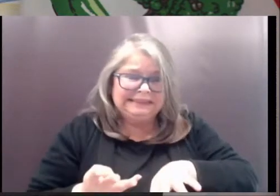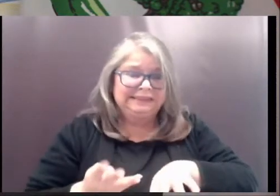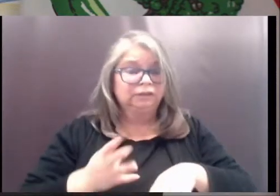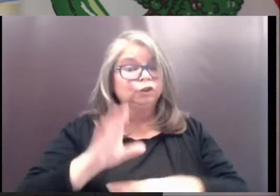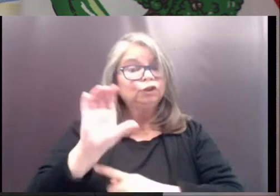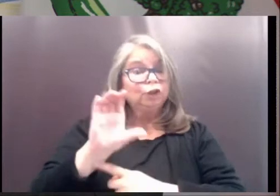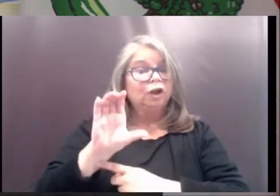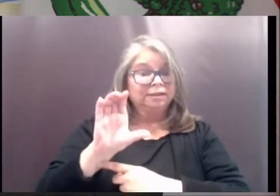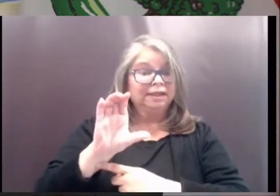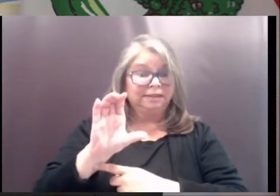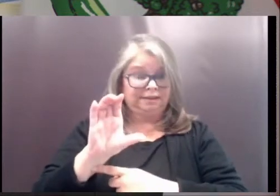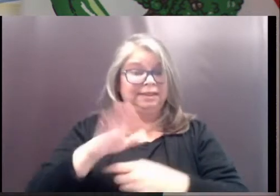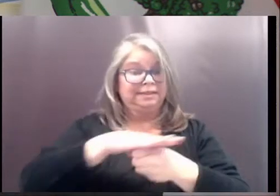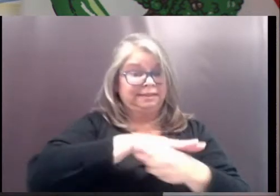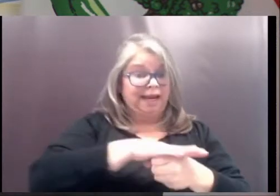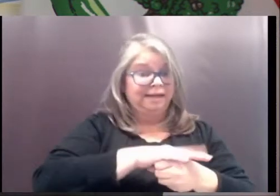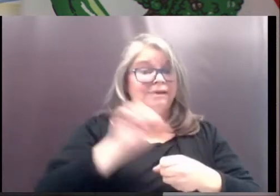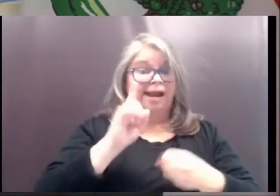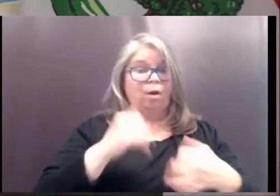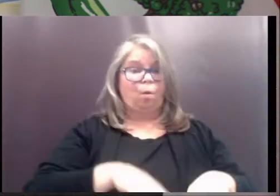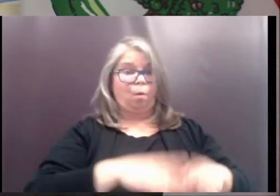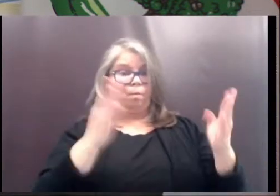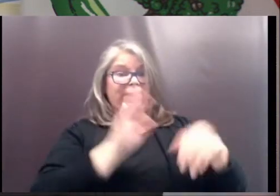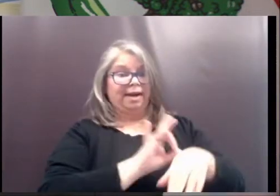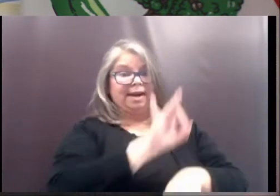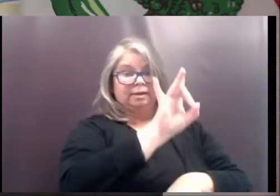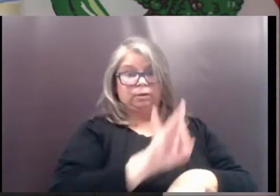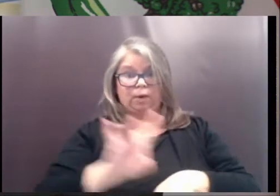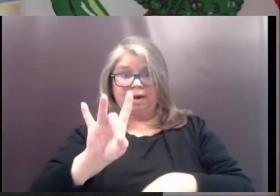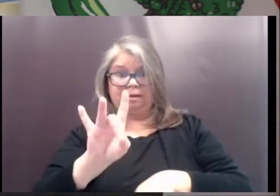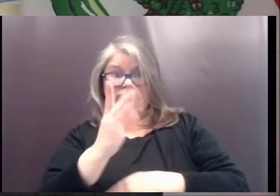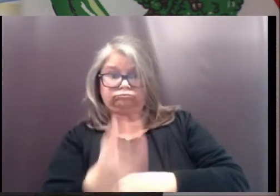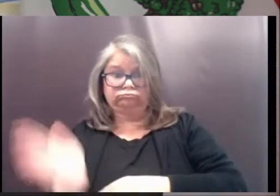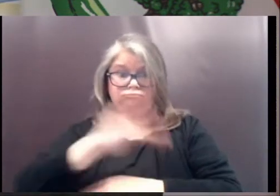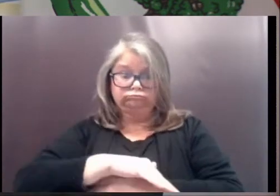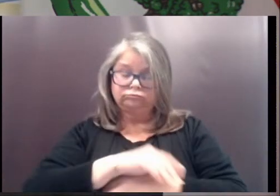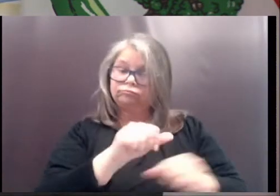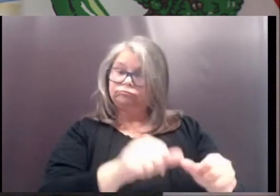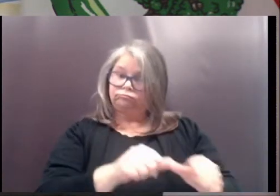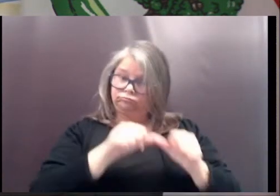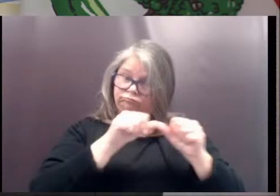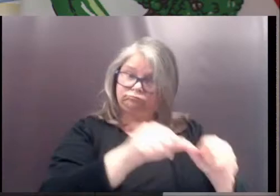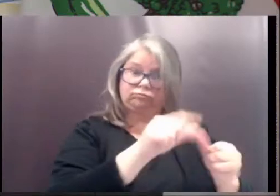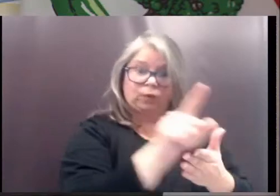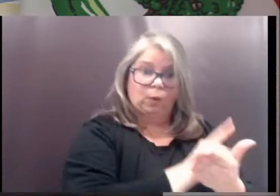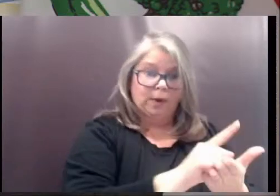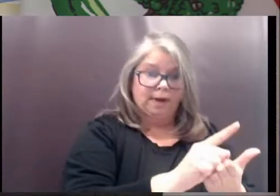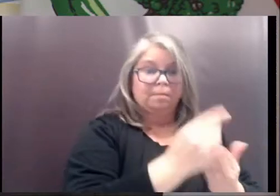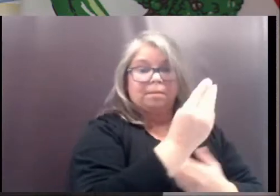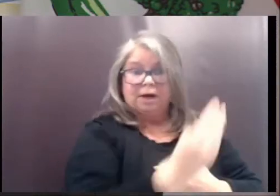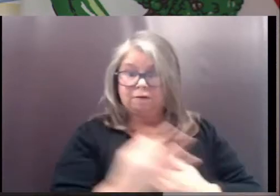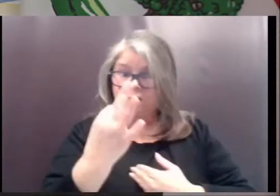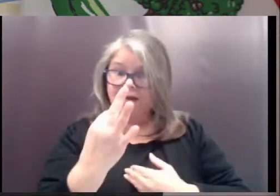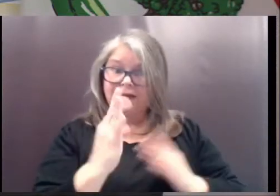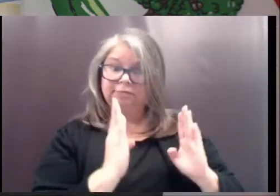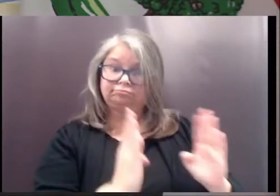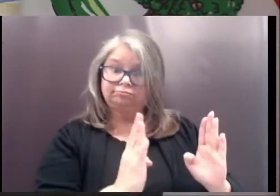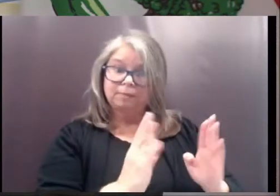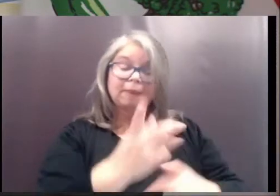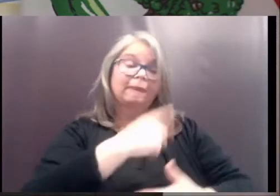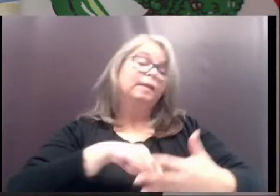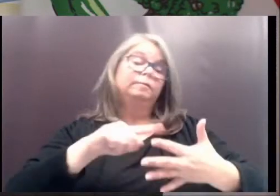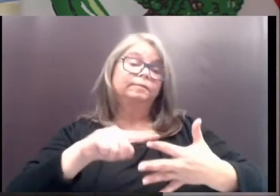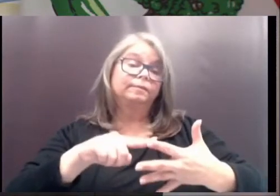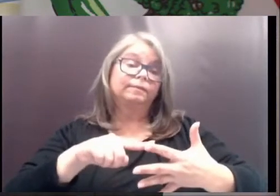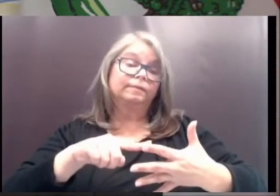8 p.m. and will be open all week for those hours from Monday to Friday. The Summerside Slemon Park Clinic is